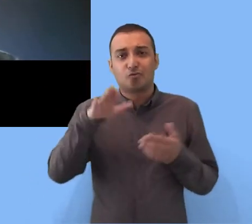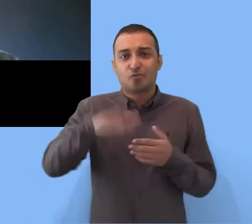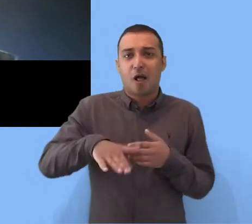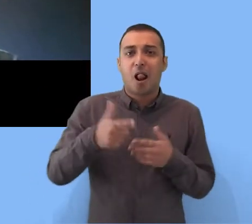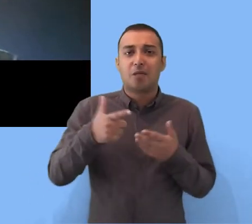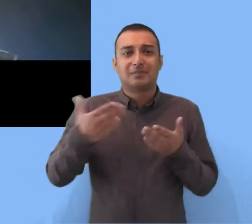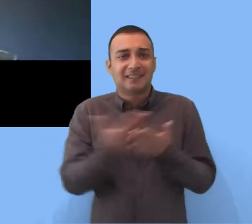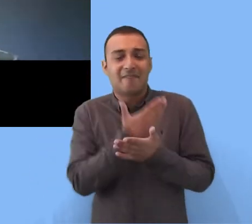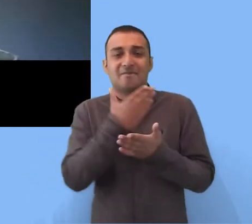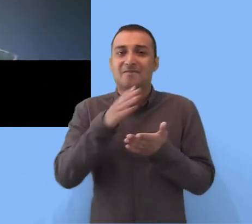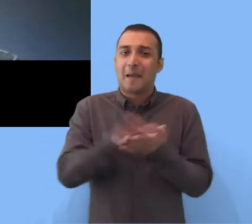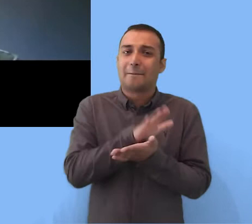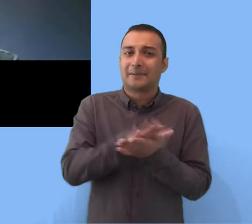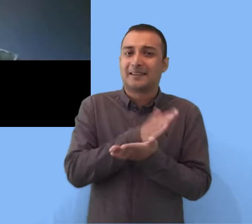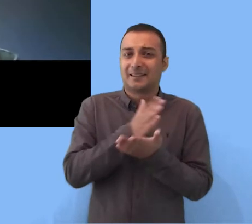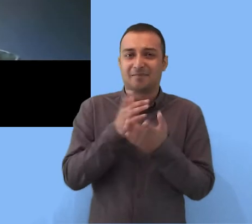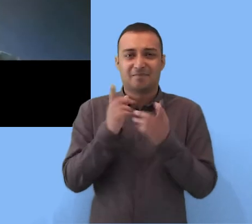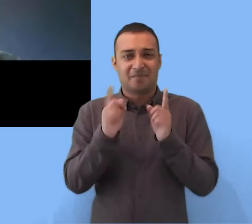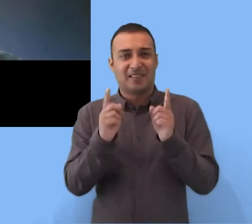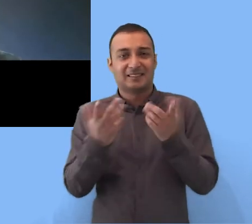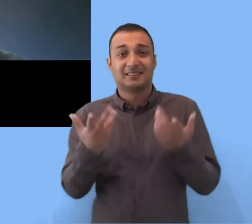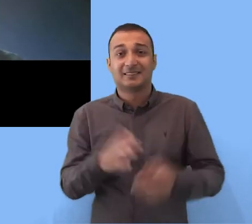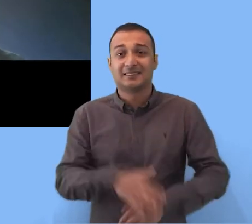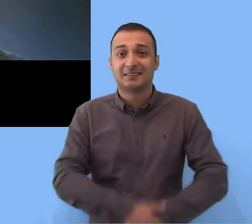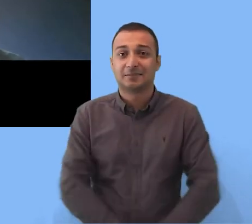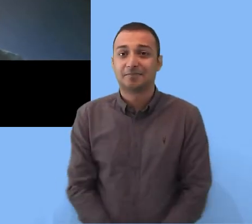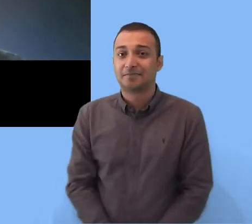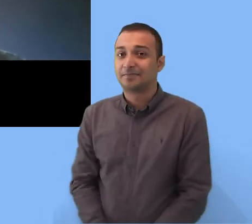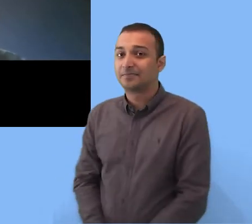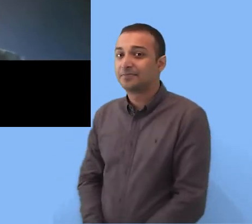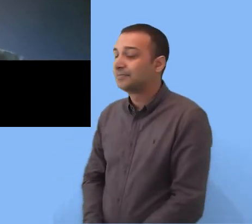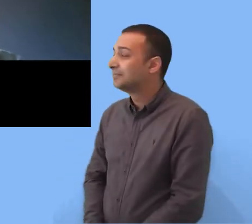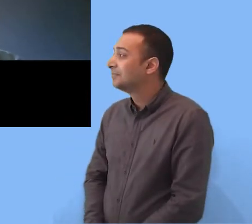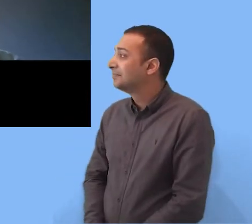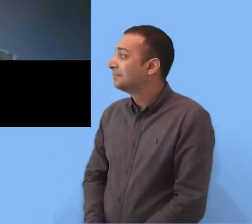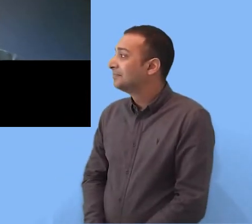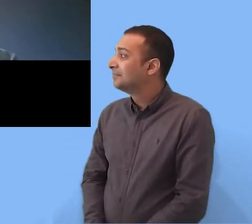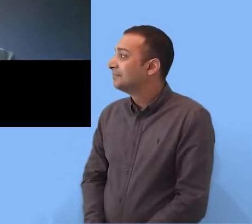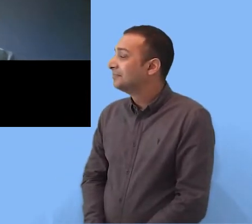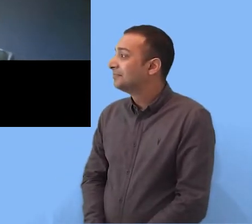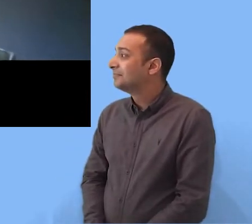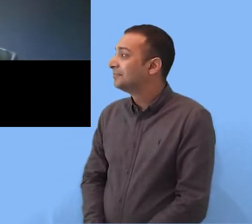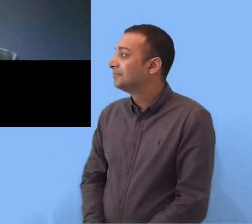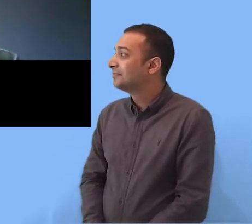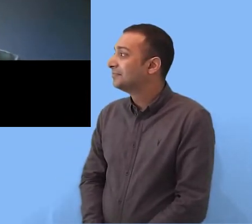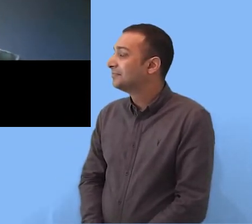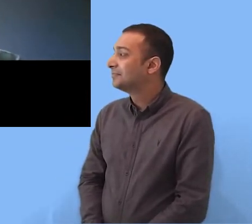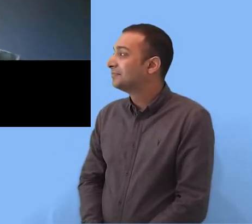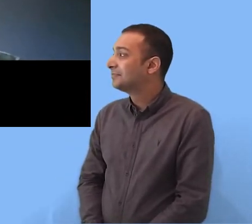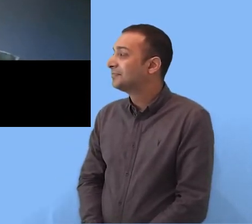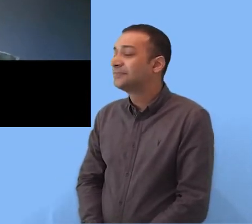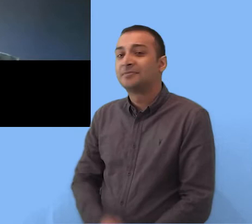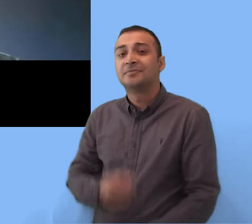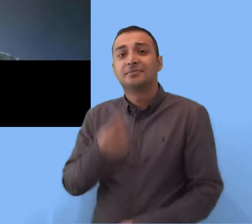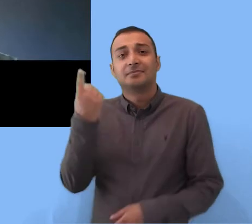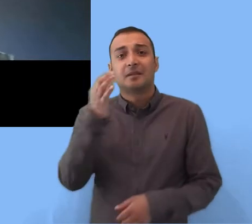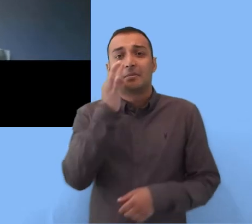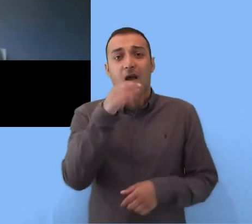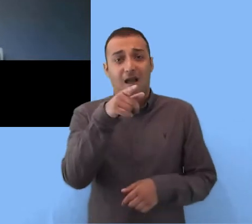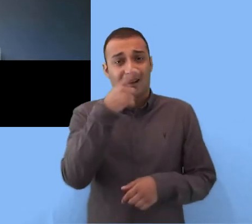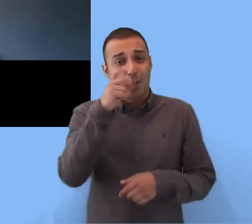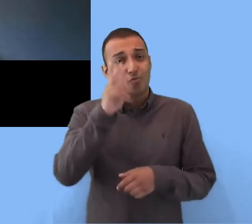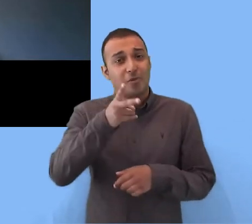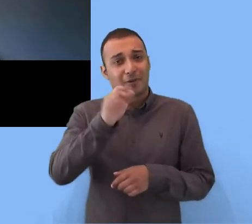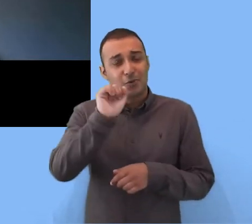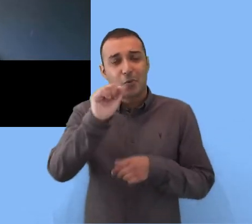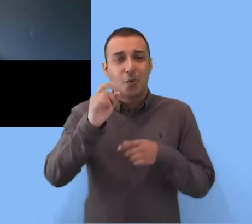absolutely. The next question's hopefully quite a simple one. It said, could you repeat your top tips and reflection question, please?